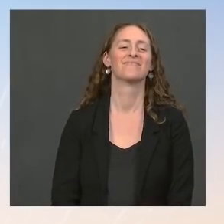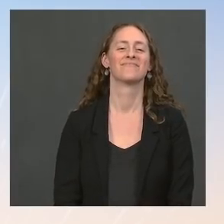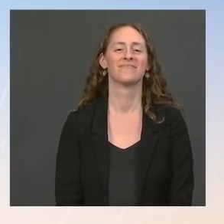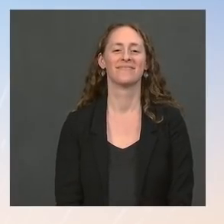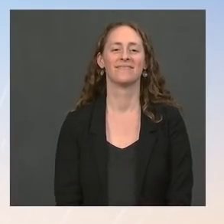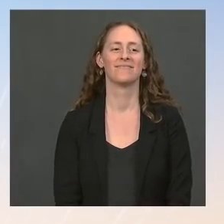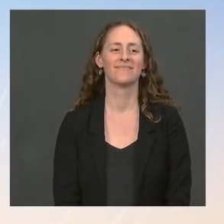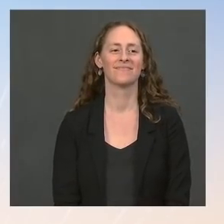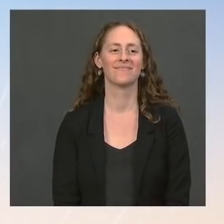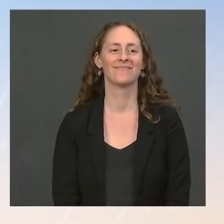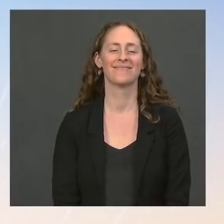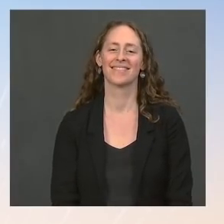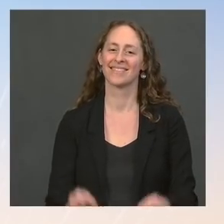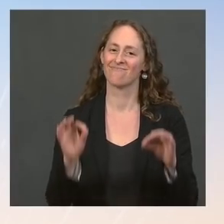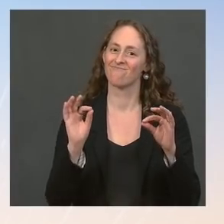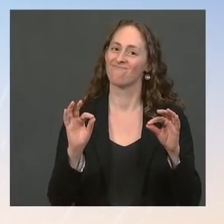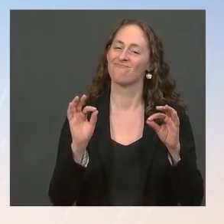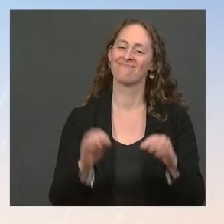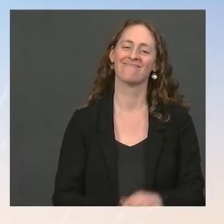Okay.